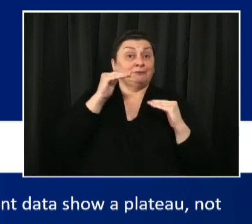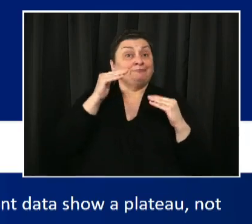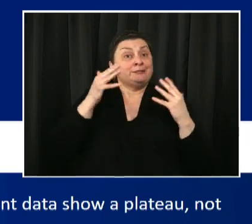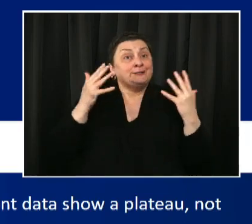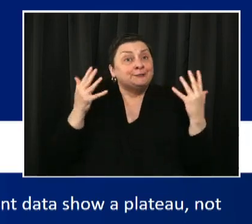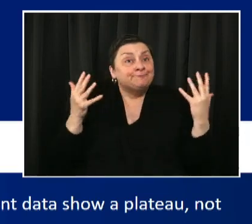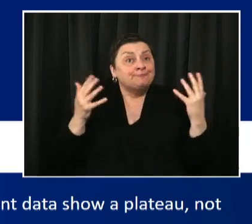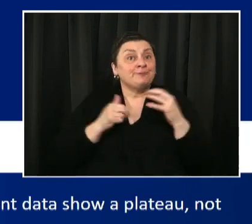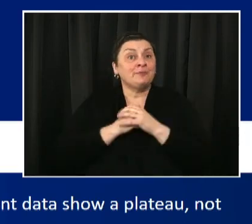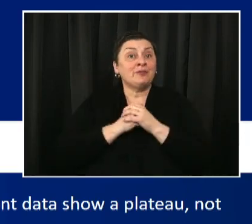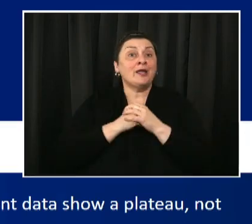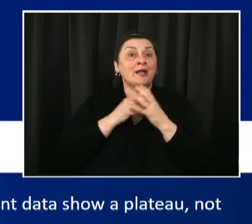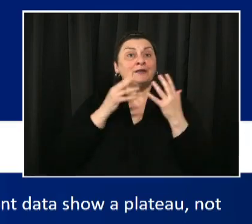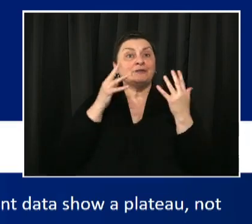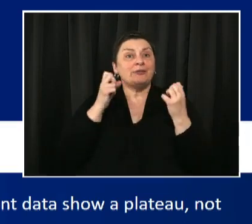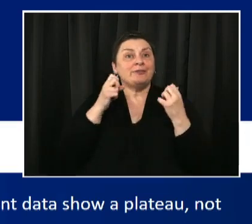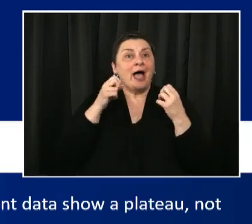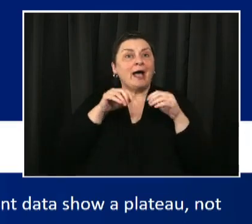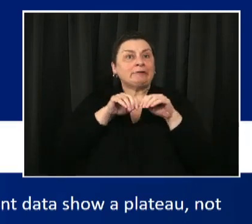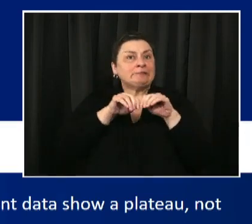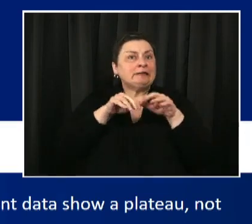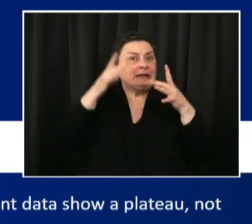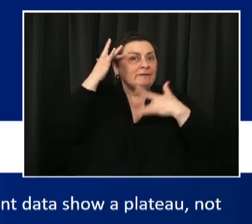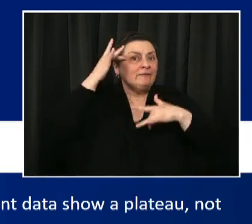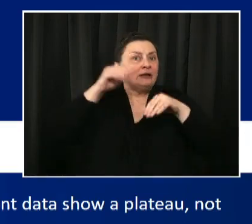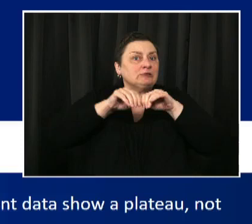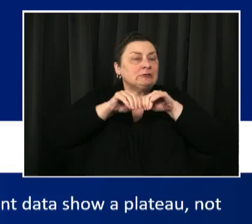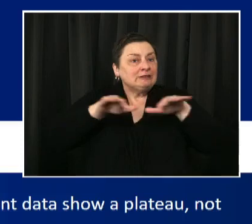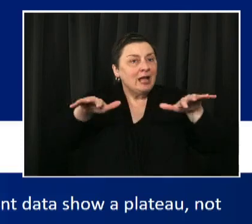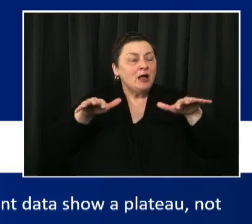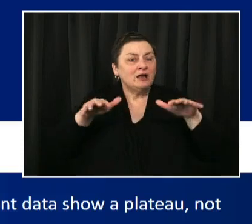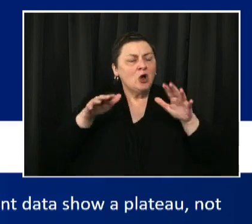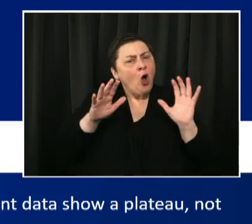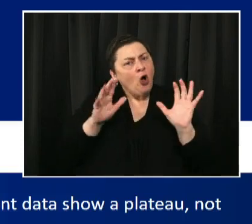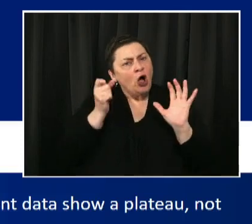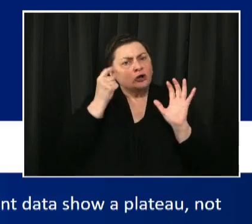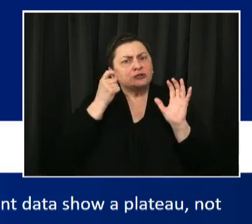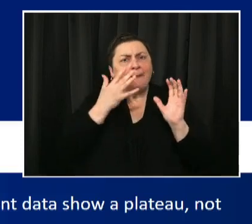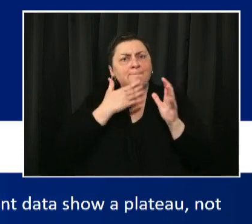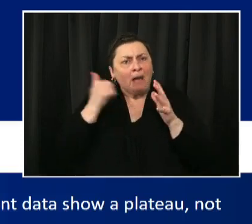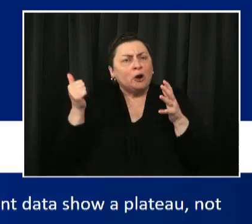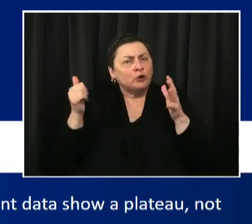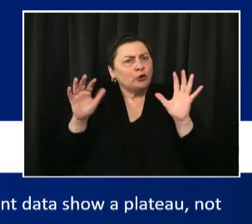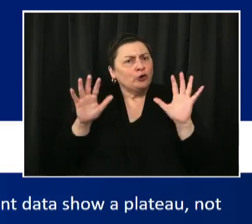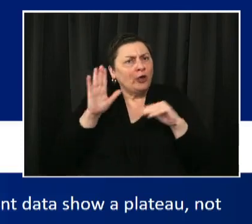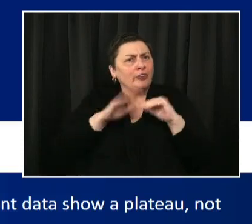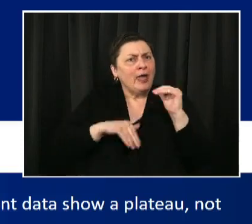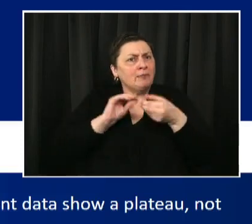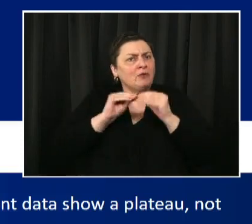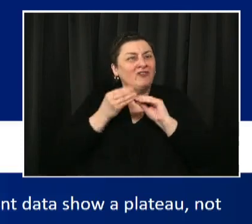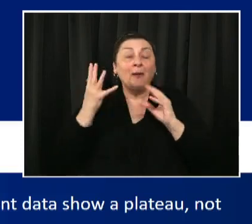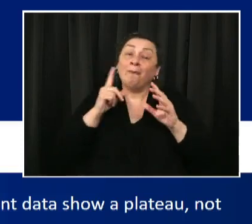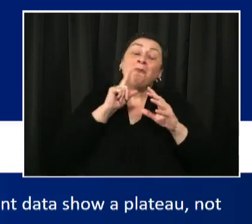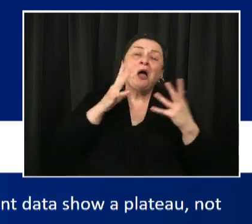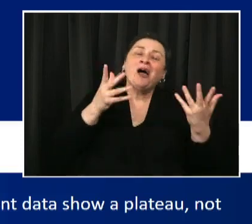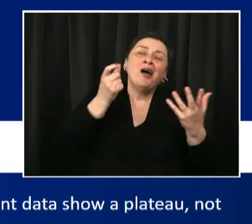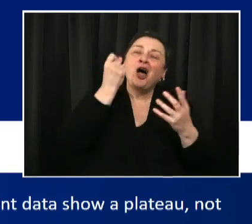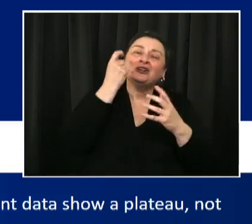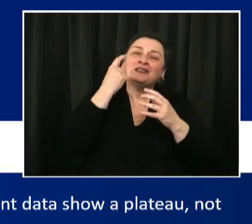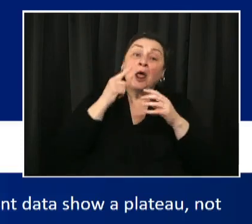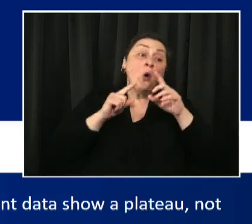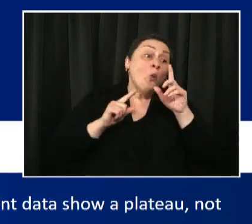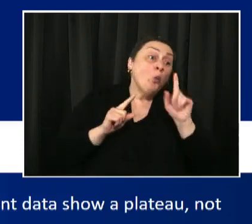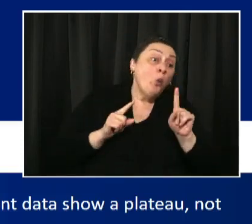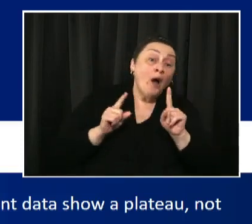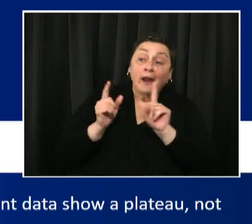before, but it's still higher than the summer. And of course, the ultimate figure we want is no people infected, and we need to